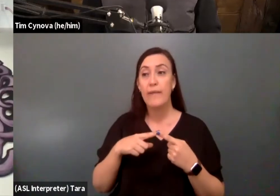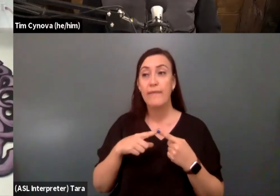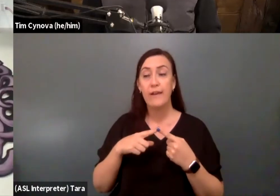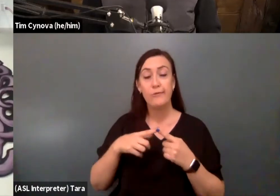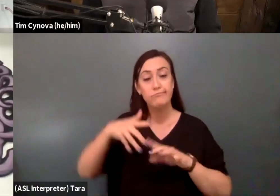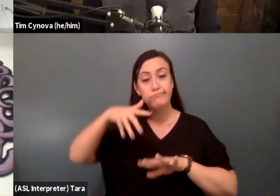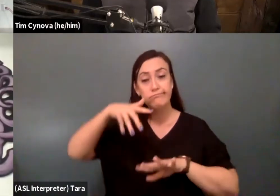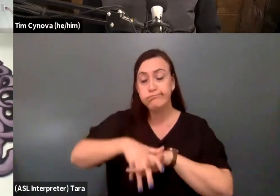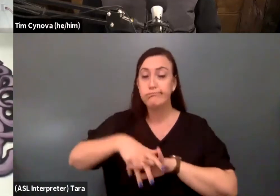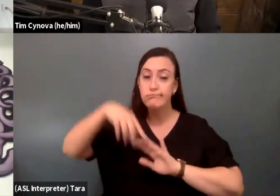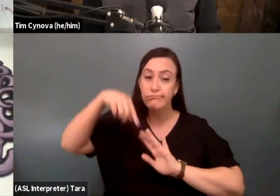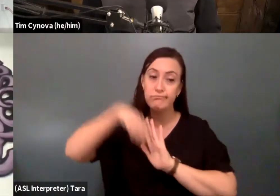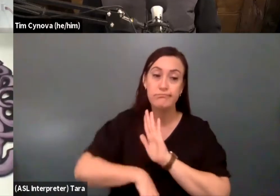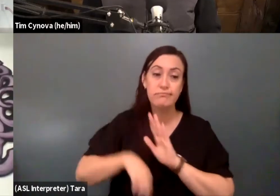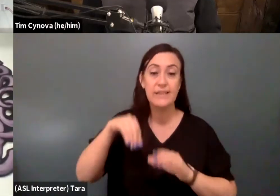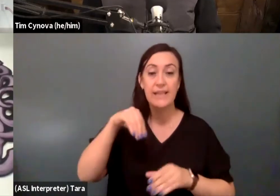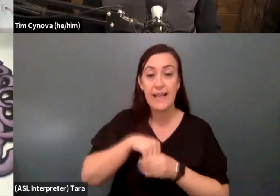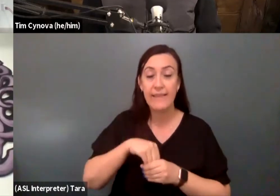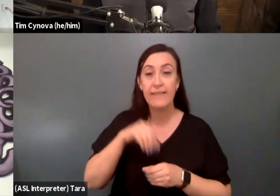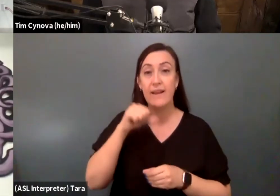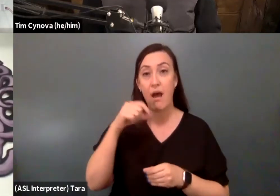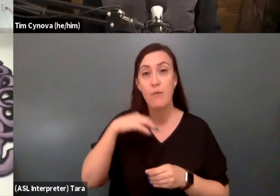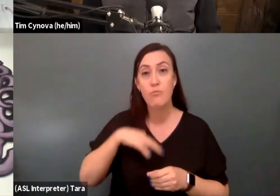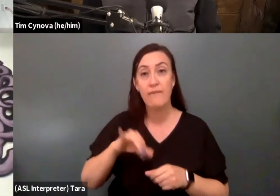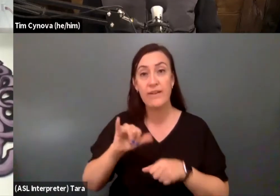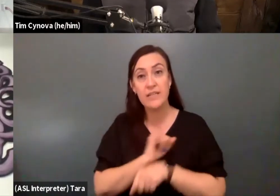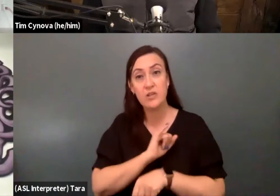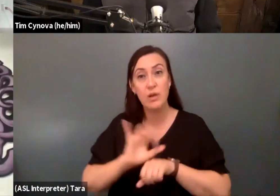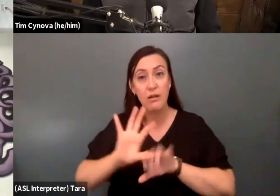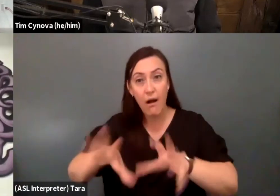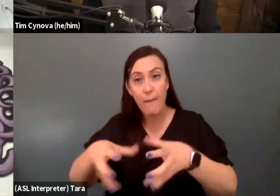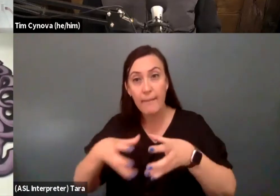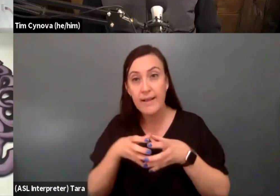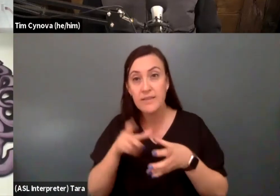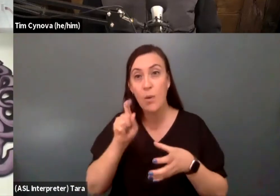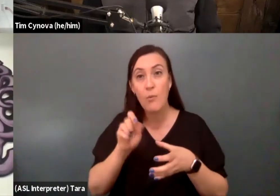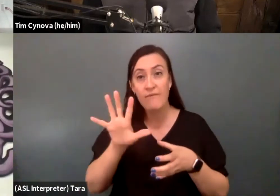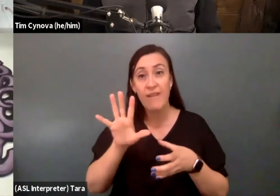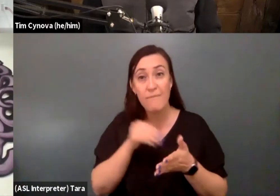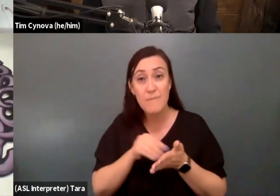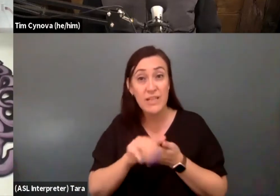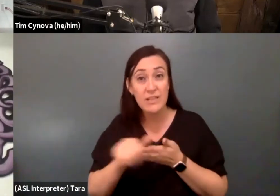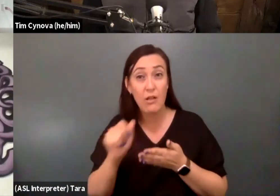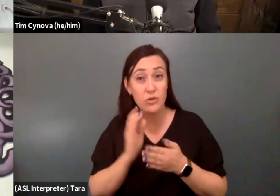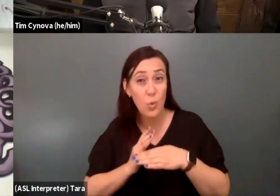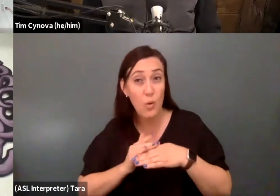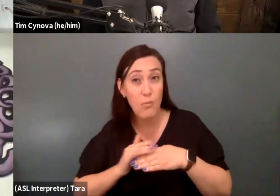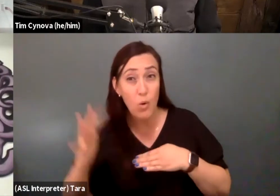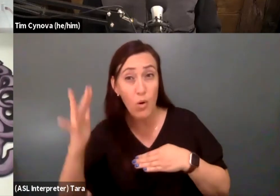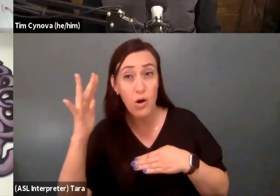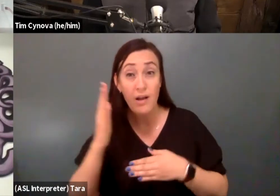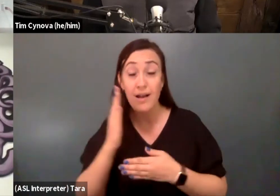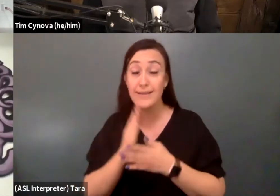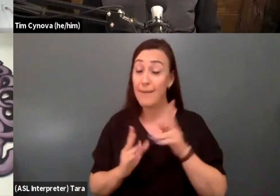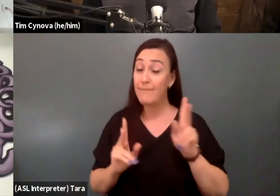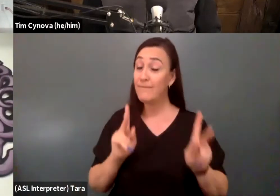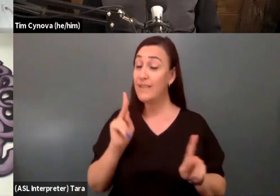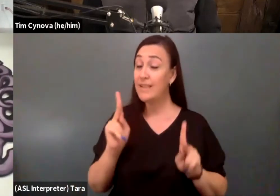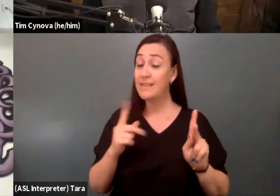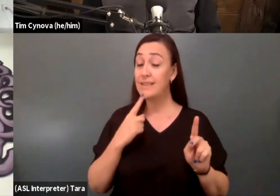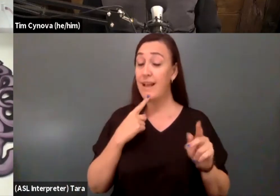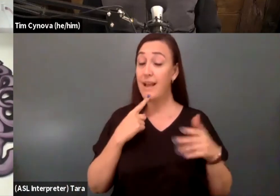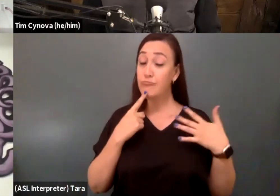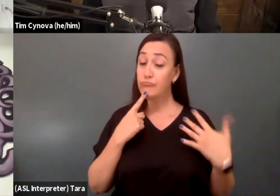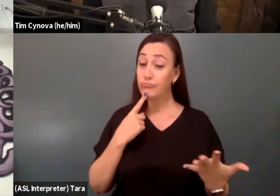the nonprofit industrial complex, meaning $1.5 million or more, some folks say, then it is